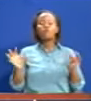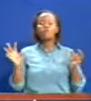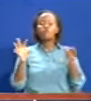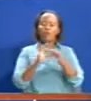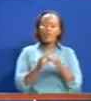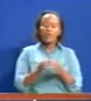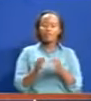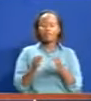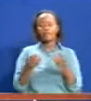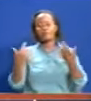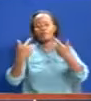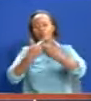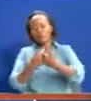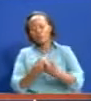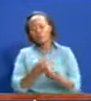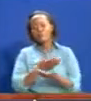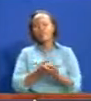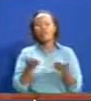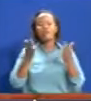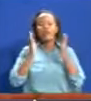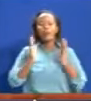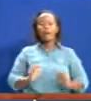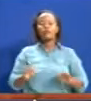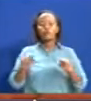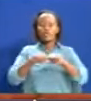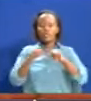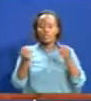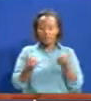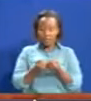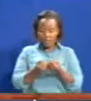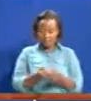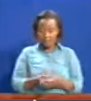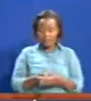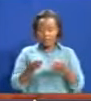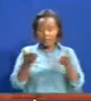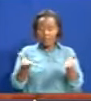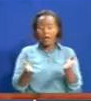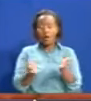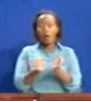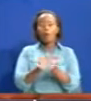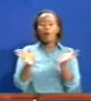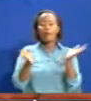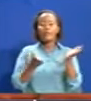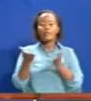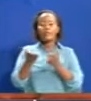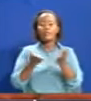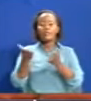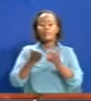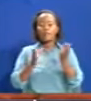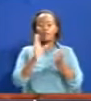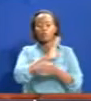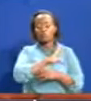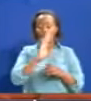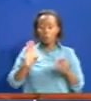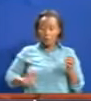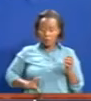with everybody in the society. So let the Public Service Commission and the public service at